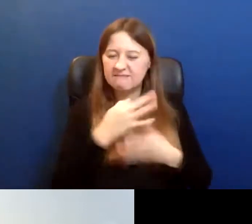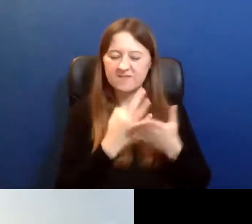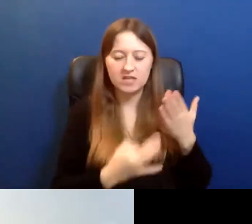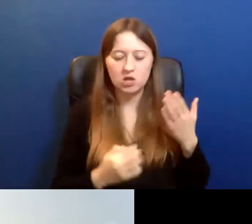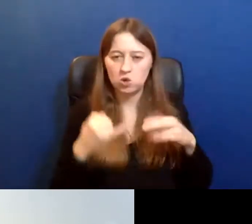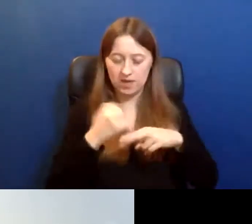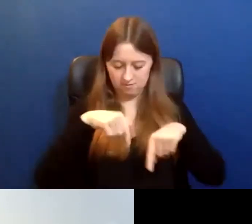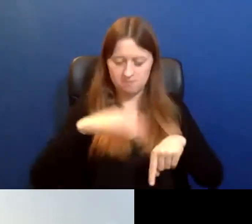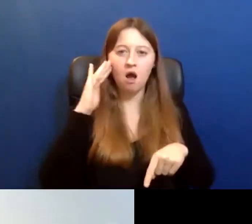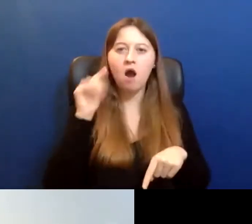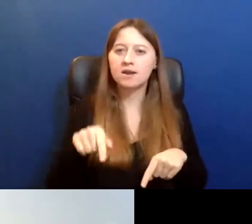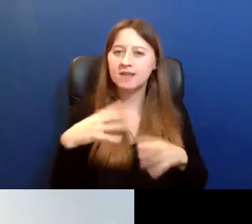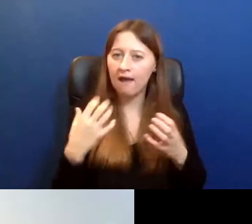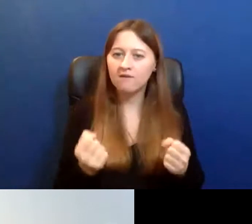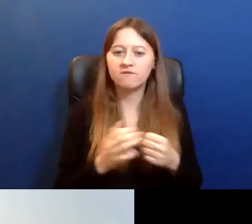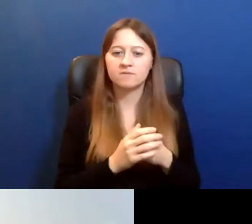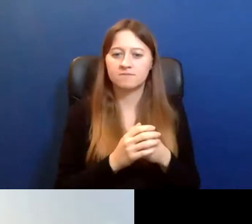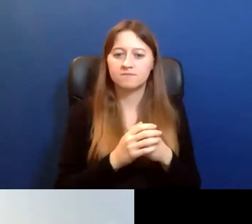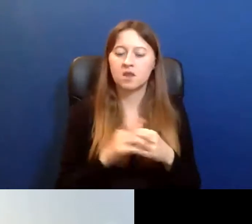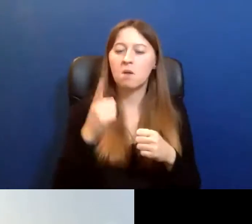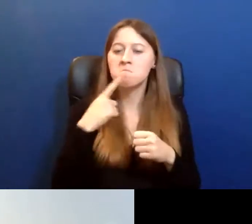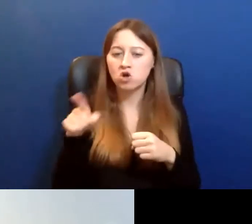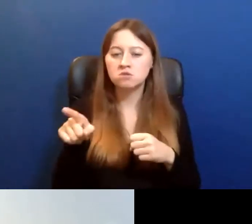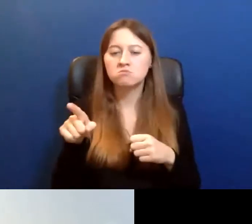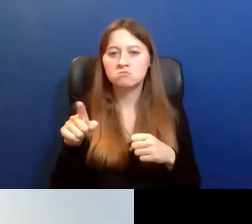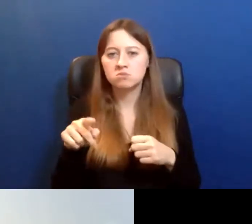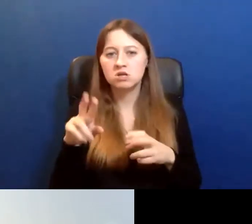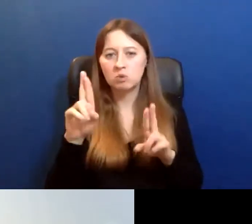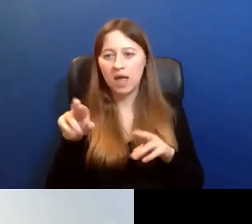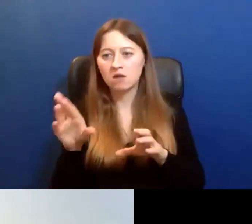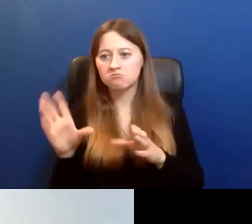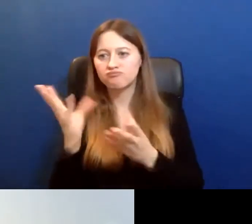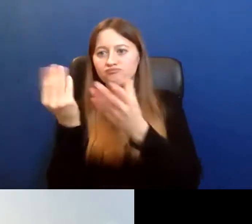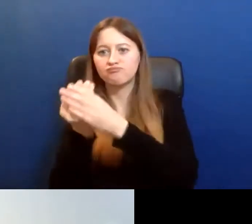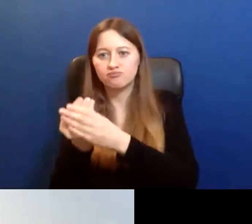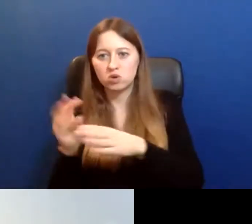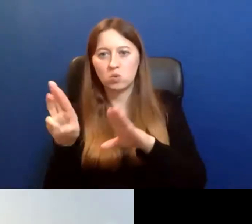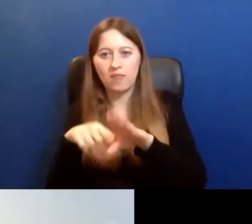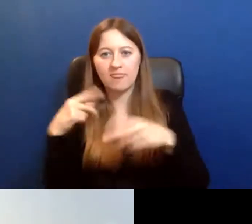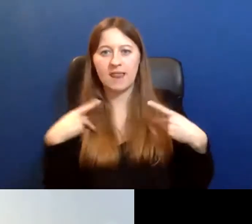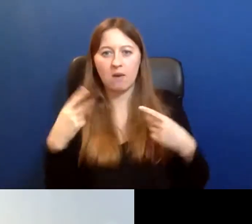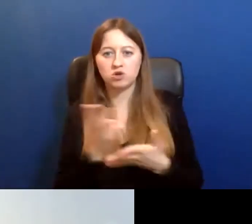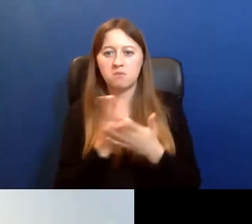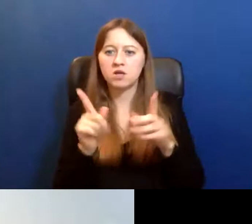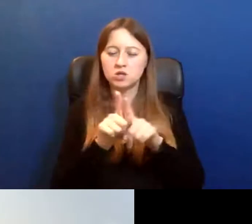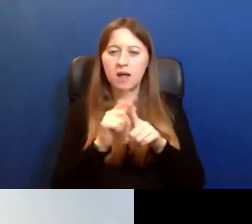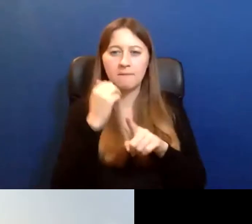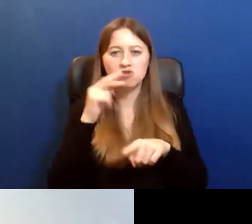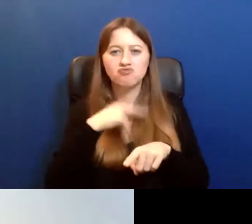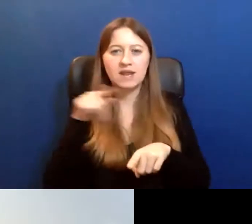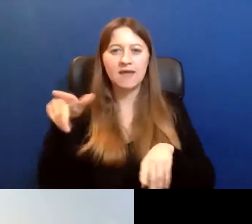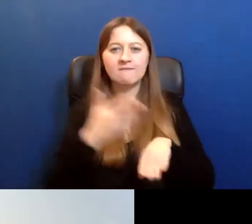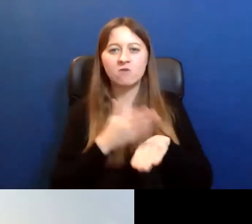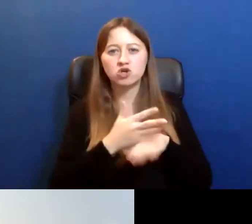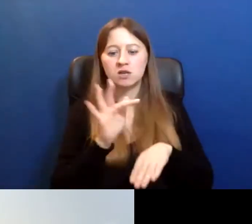But it's also an aspect where it could couple with the language aspect as well, just because it's kind of functional